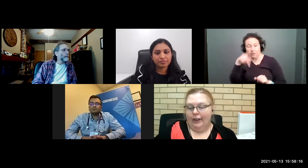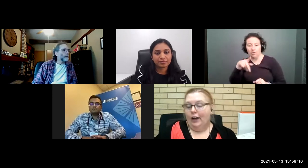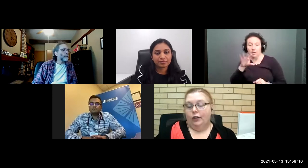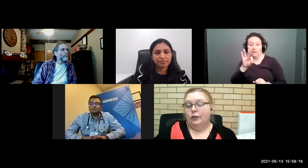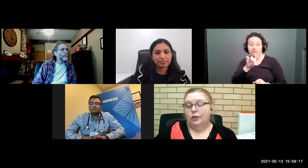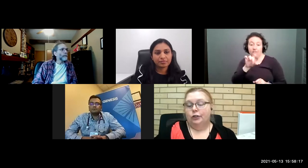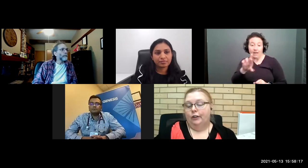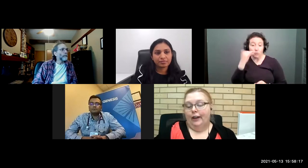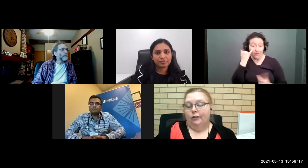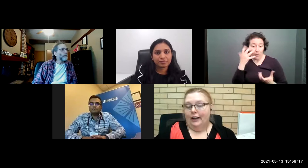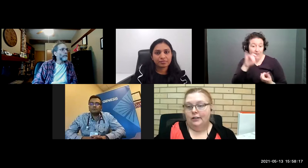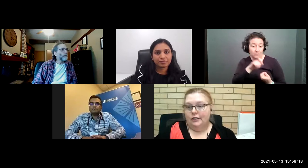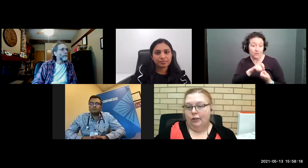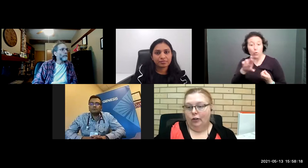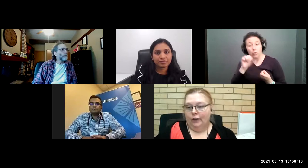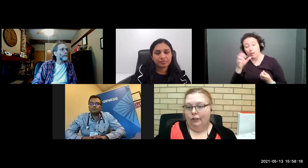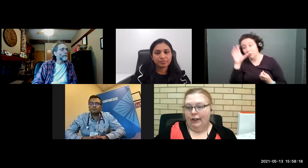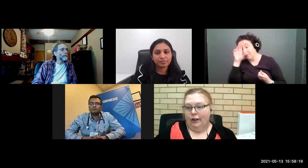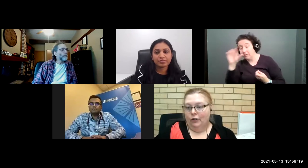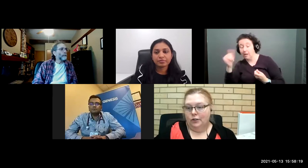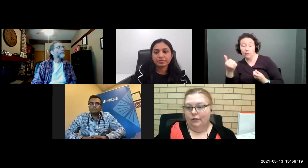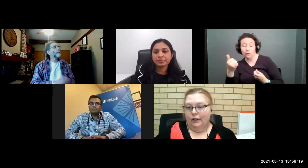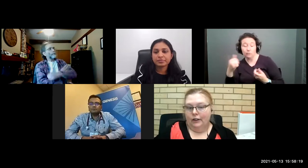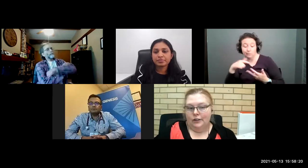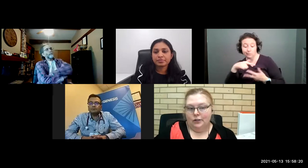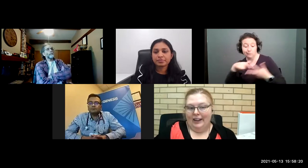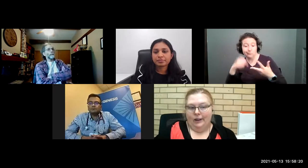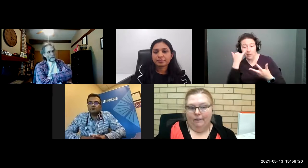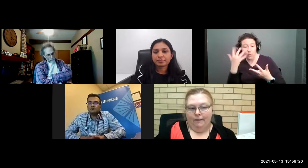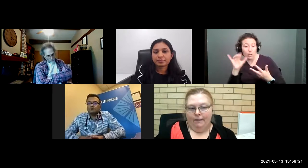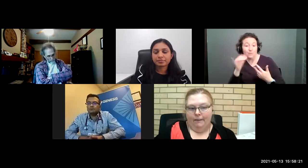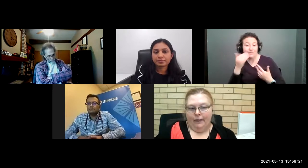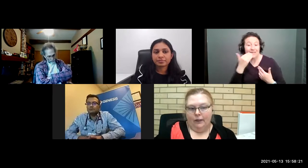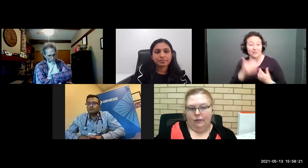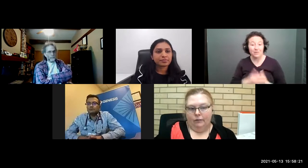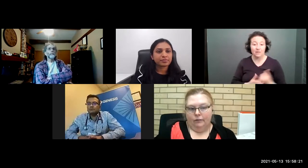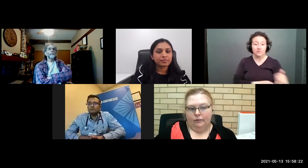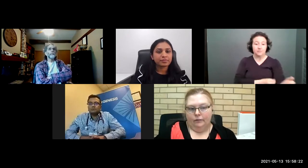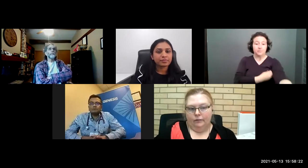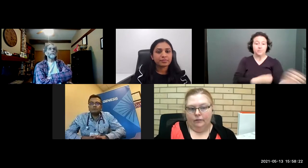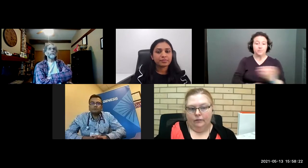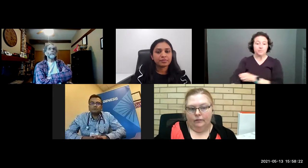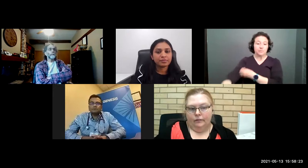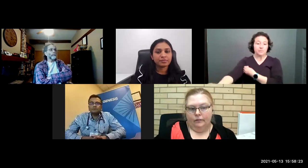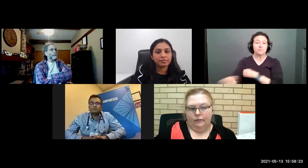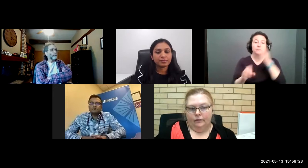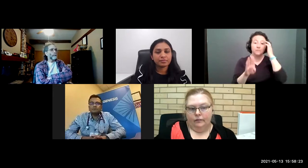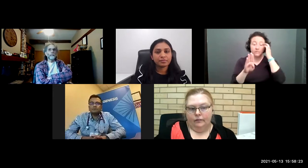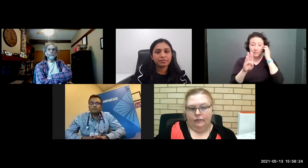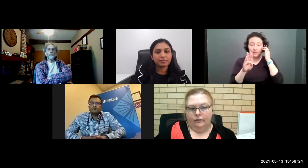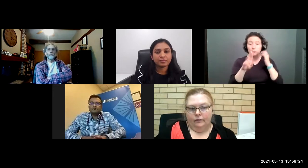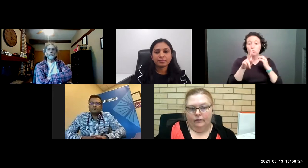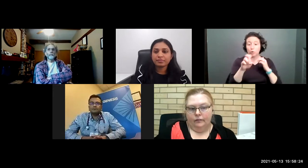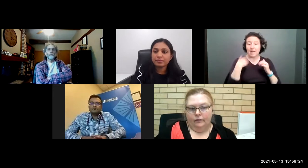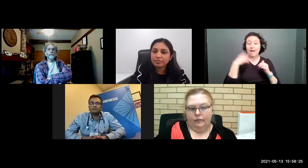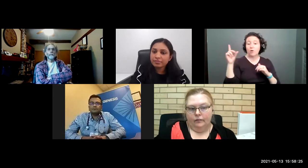for that, or you can search for the other vaccines if you're looking for that also. So thank you. Looks like there is a question here